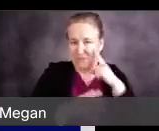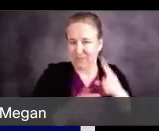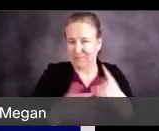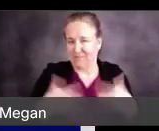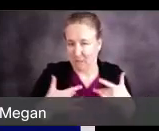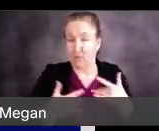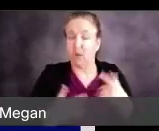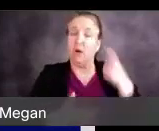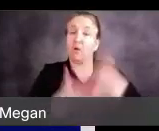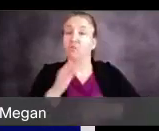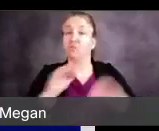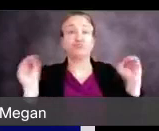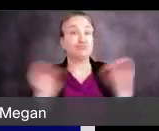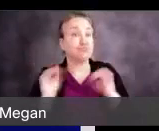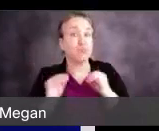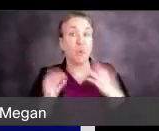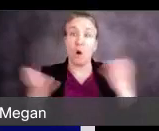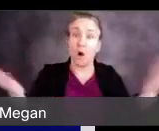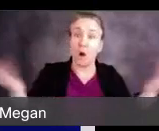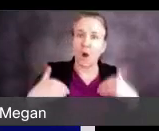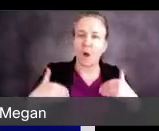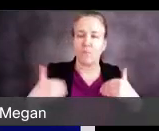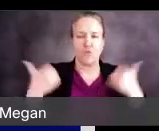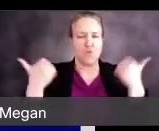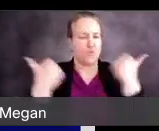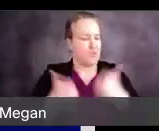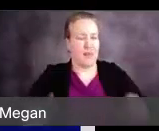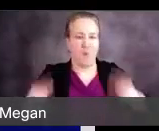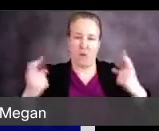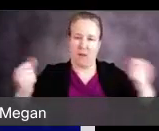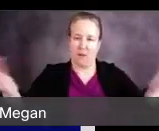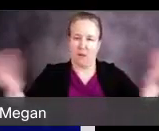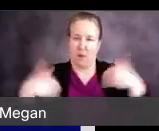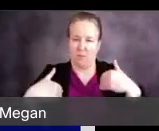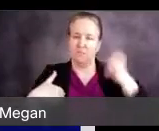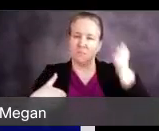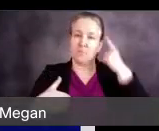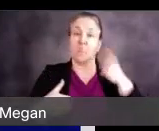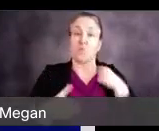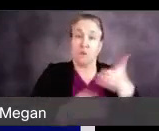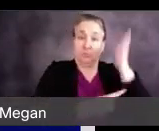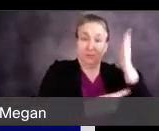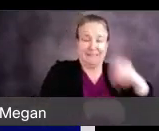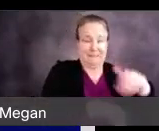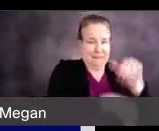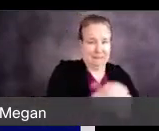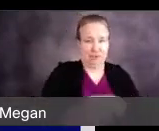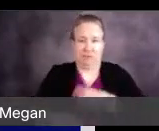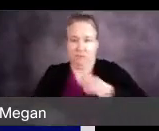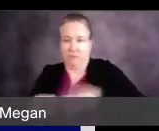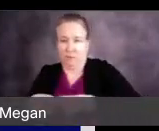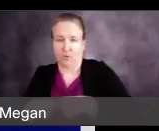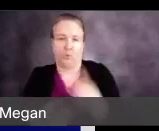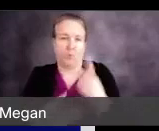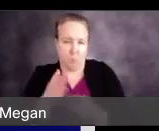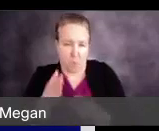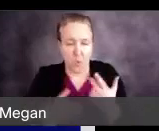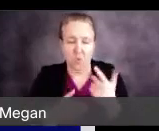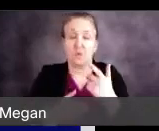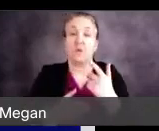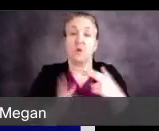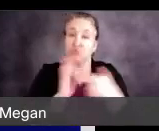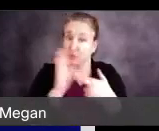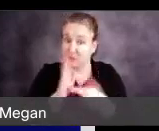open to anyone who would like to attend. The program will be delivered in English and in Spanish. To register, visit our